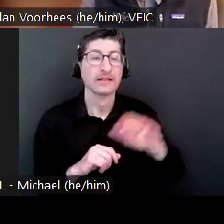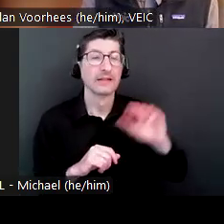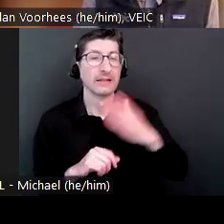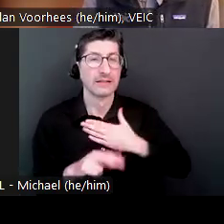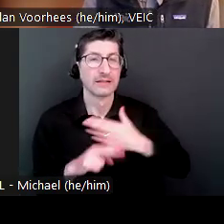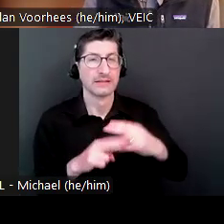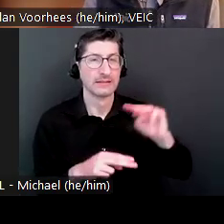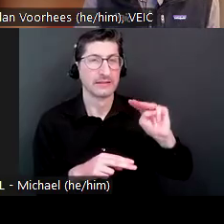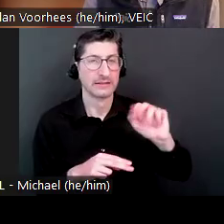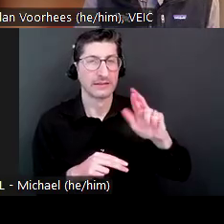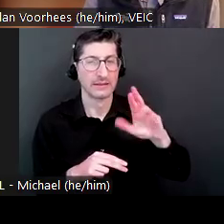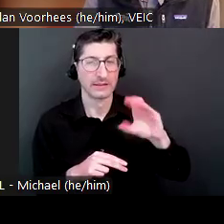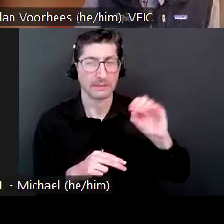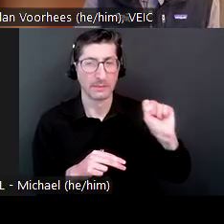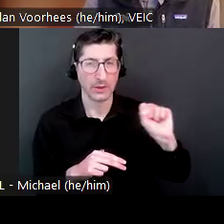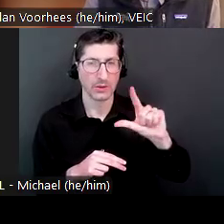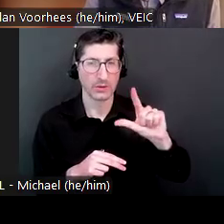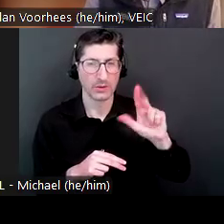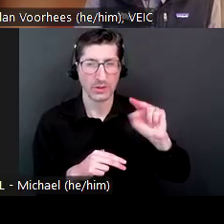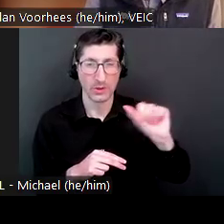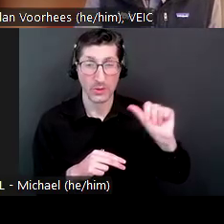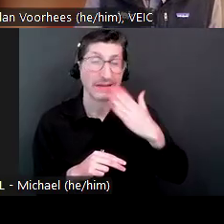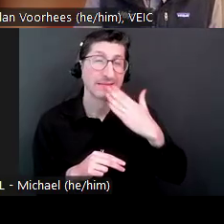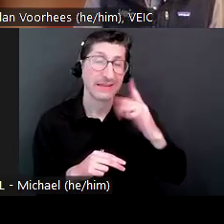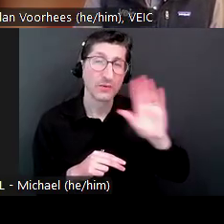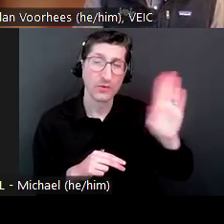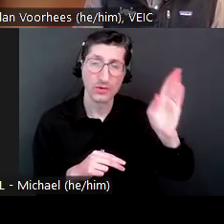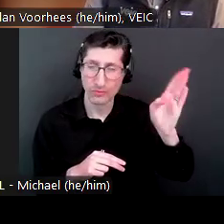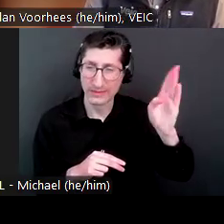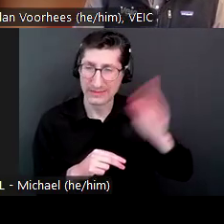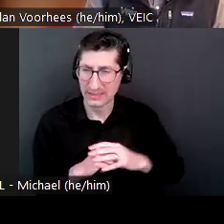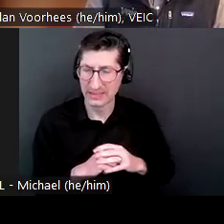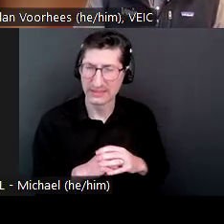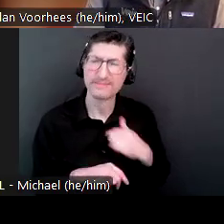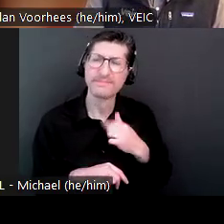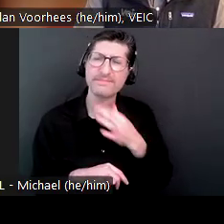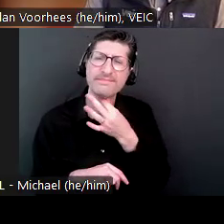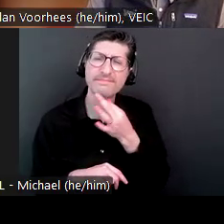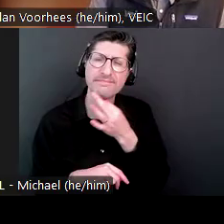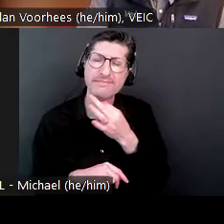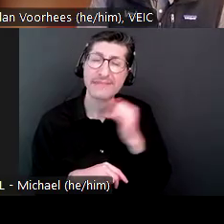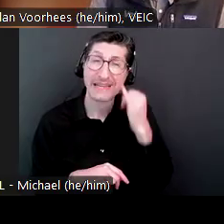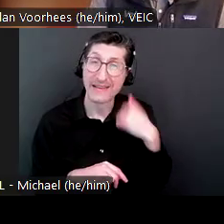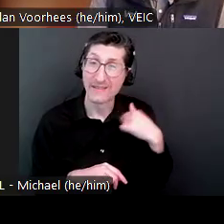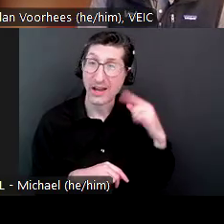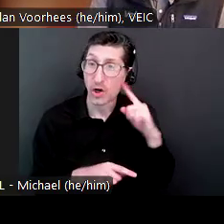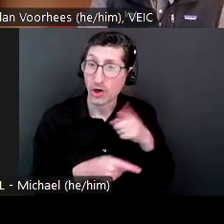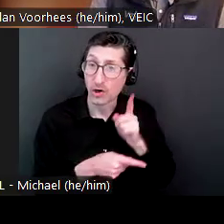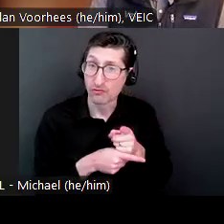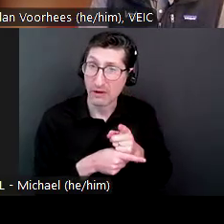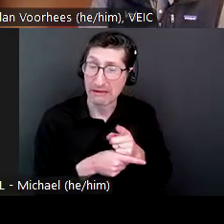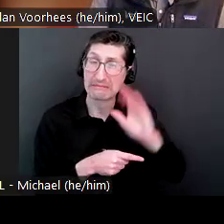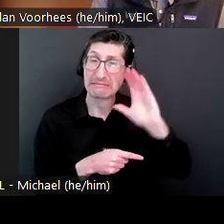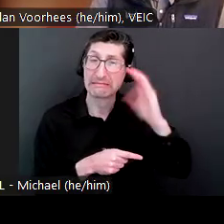I'm the council here. I'm curious about, you said, if I heard you correctly, that the clearinghouse